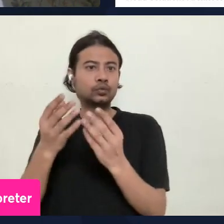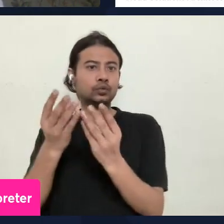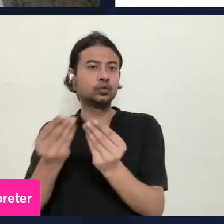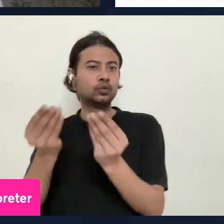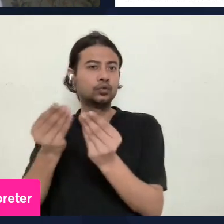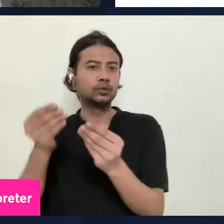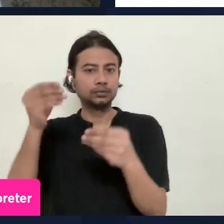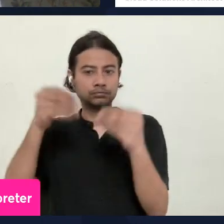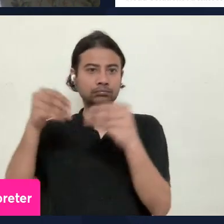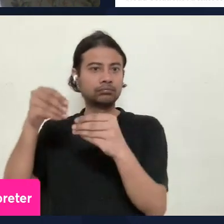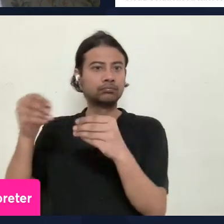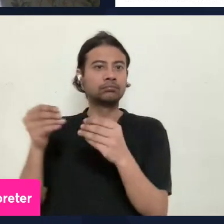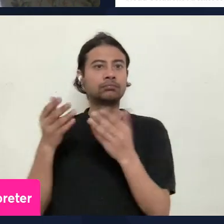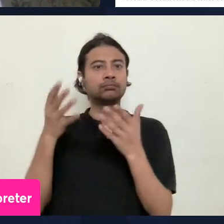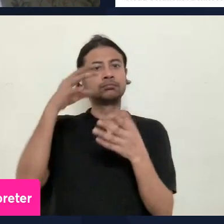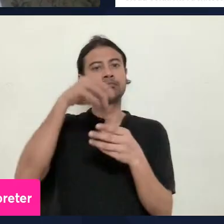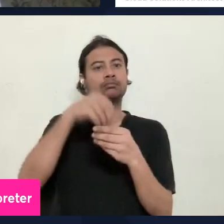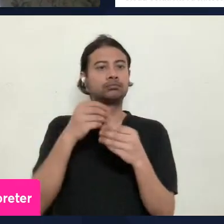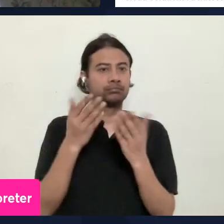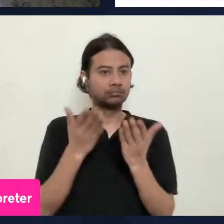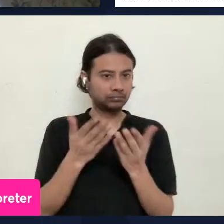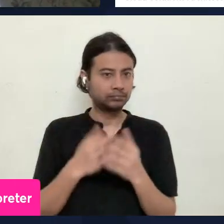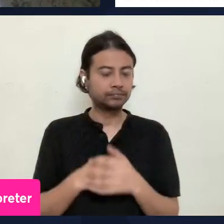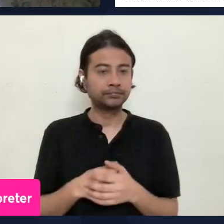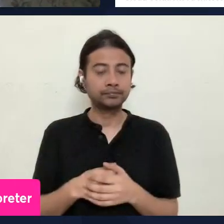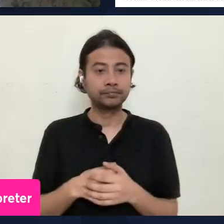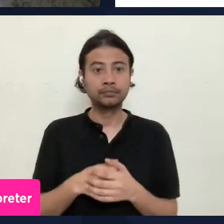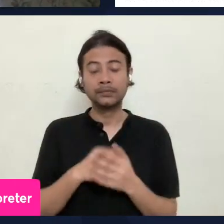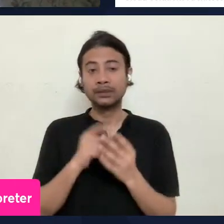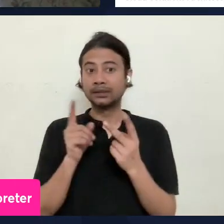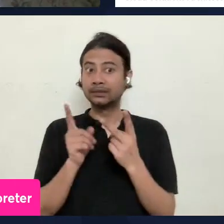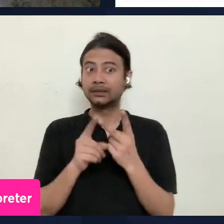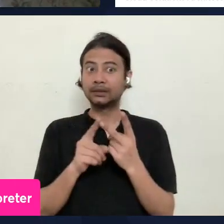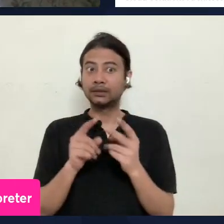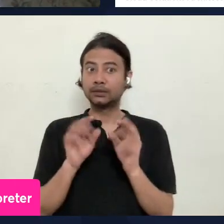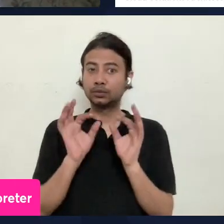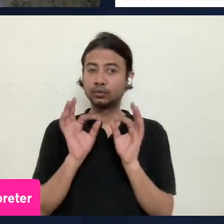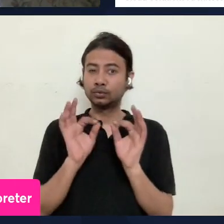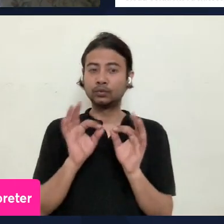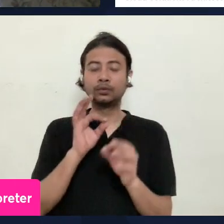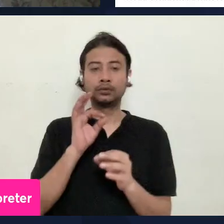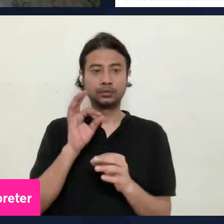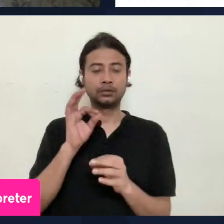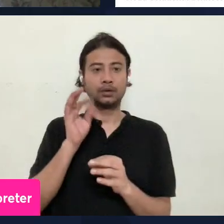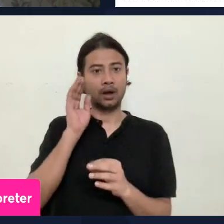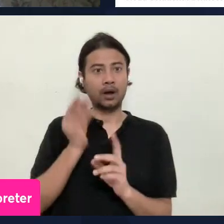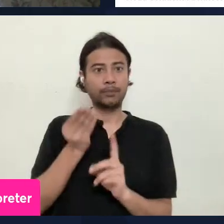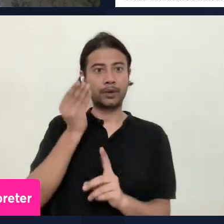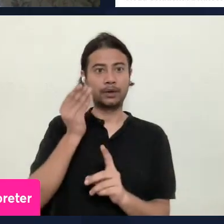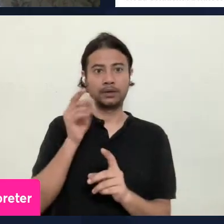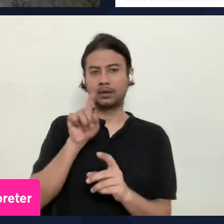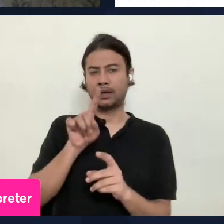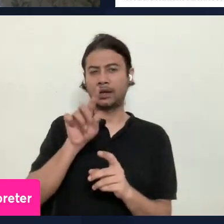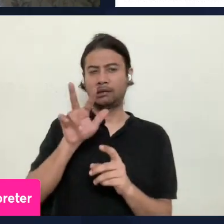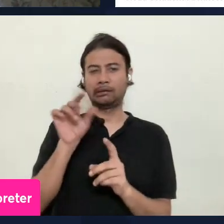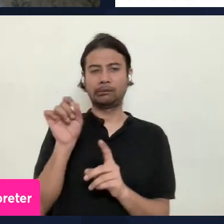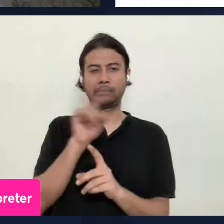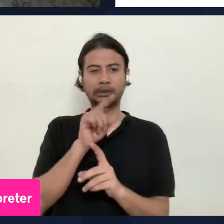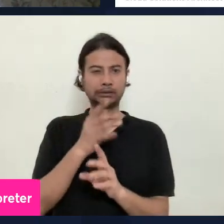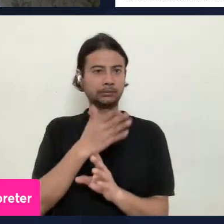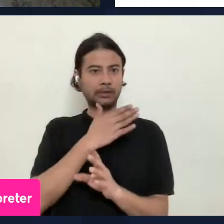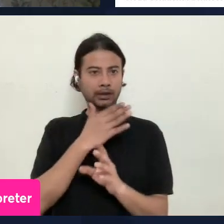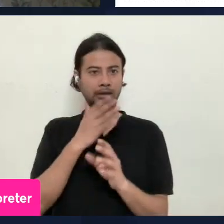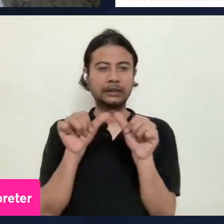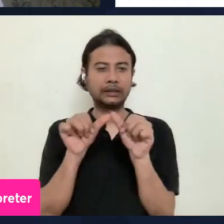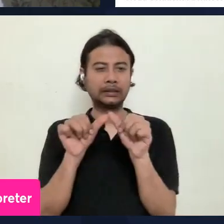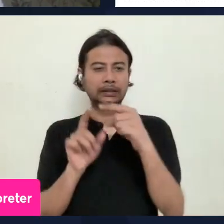probably another one of the most impactful features, which was released about 18 months ago, again focusing on the cost, was the cool access